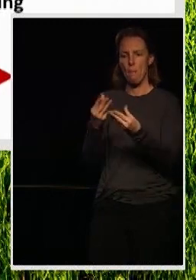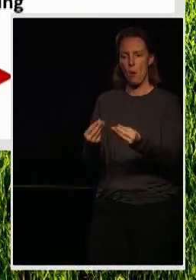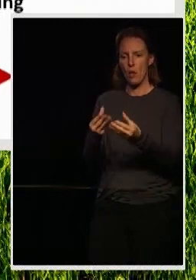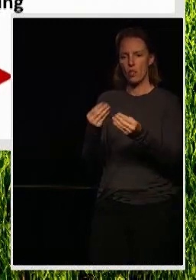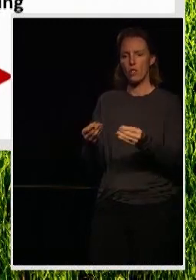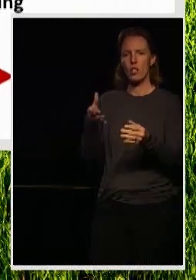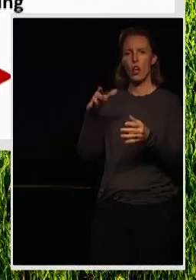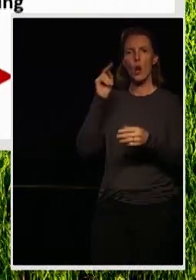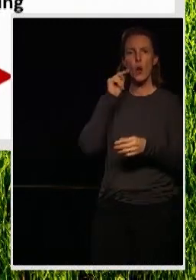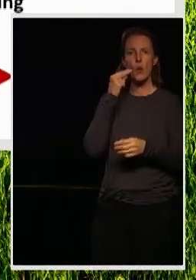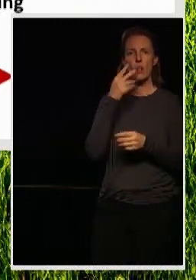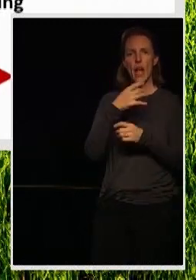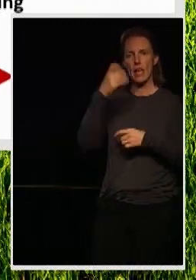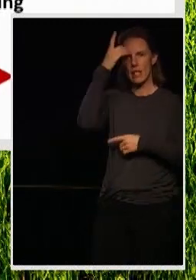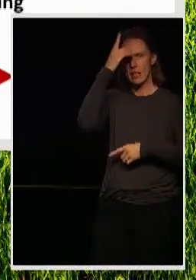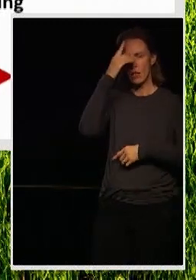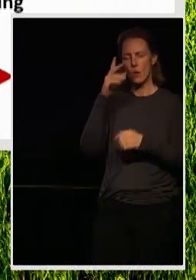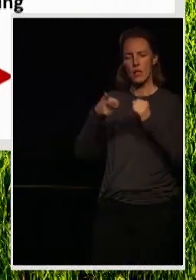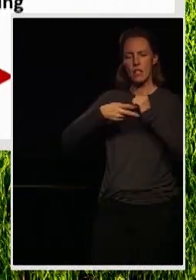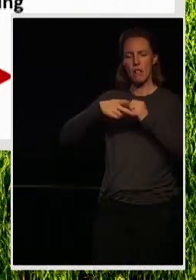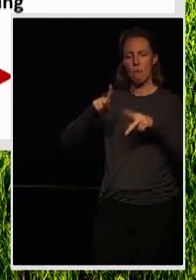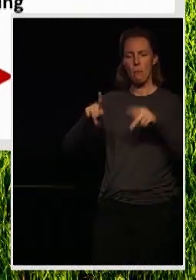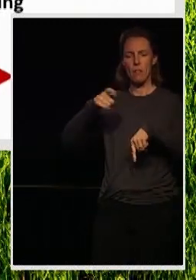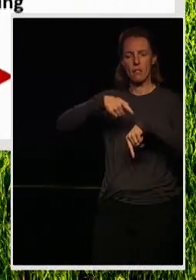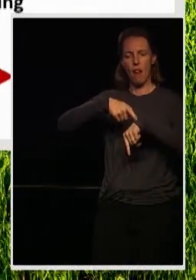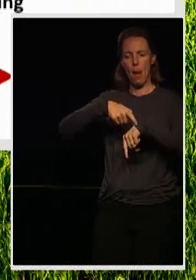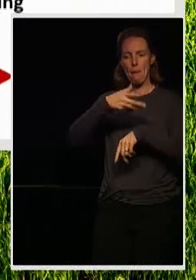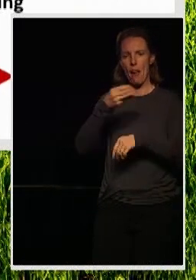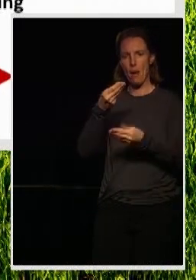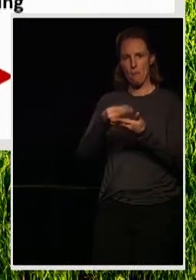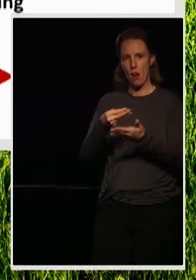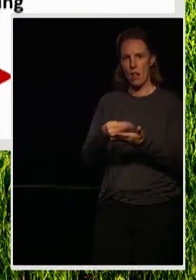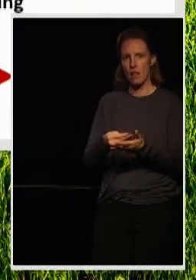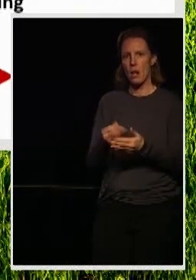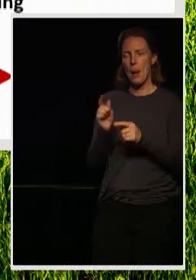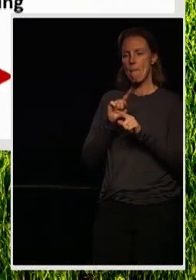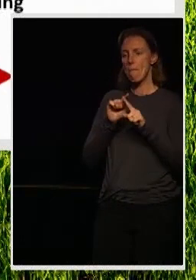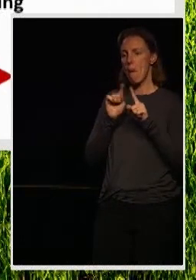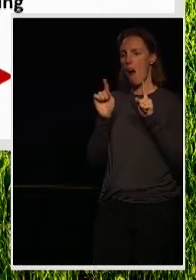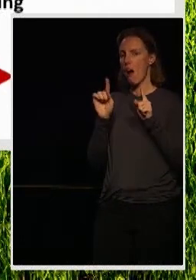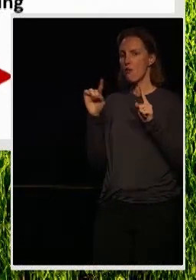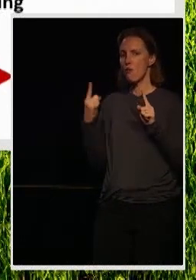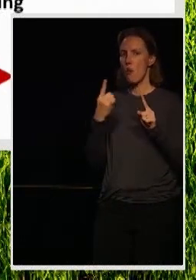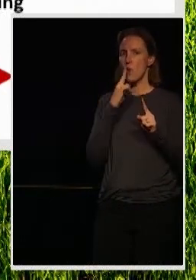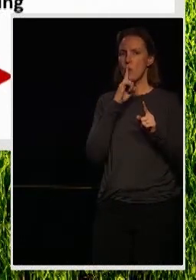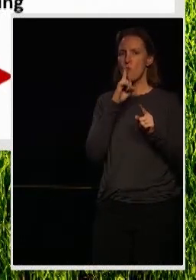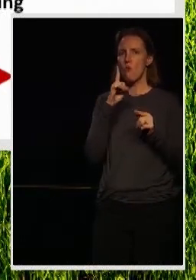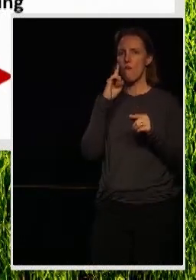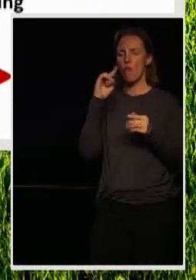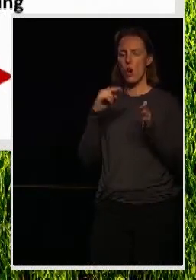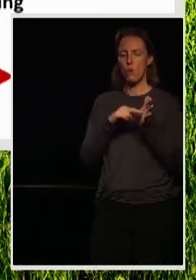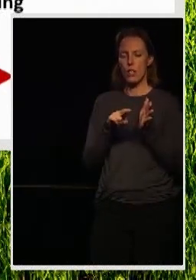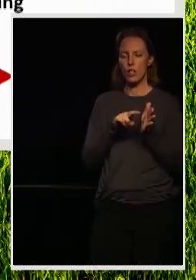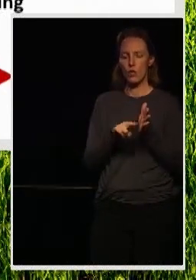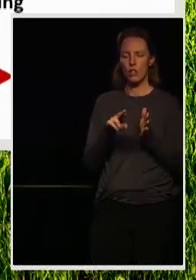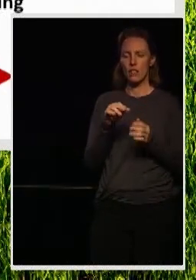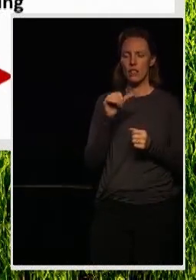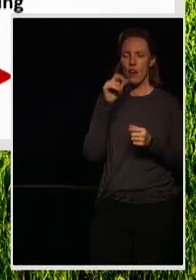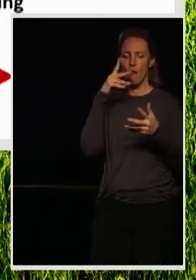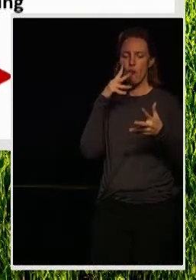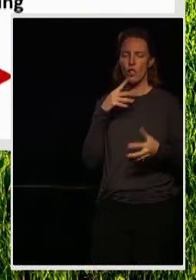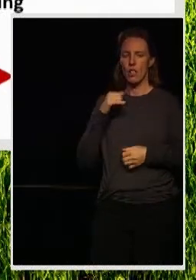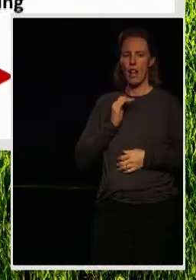diseases, so we can save people time and money. However, this is only true for researchers. Unfortunately,